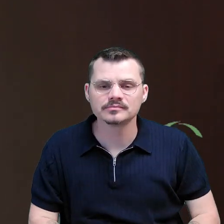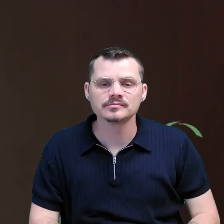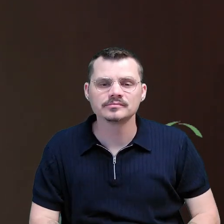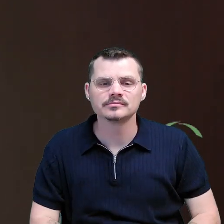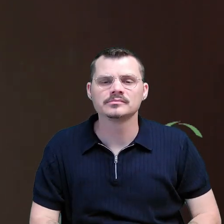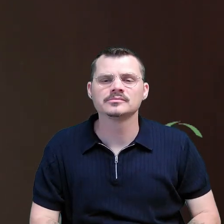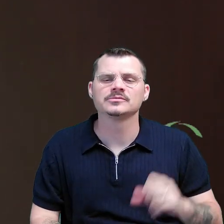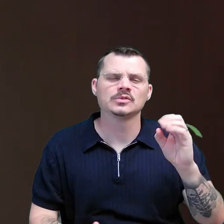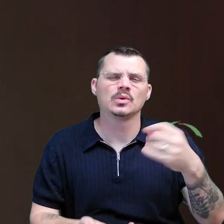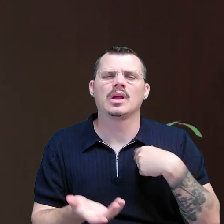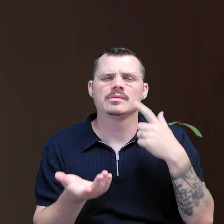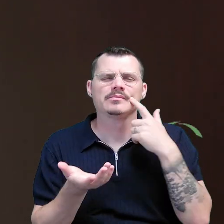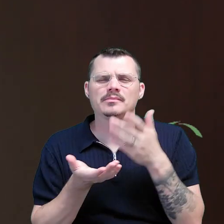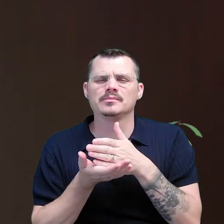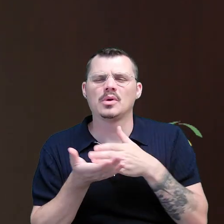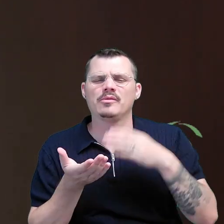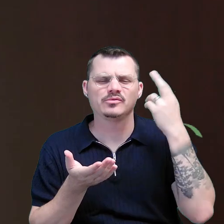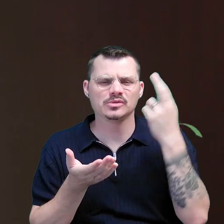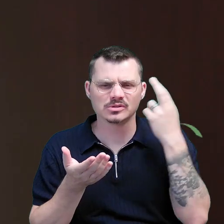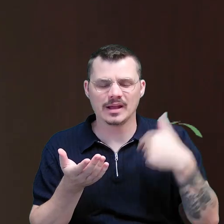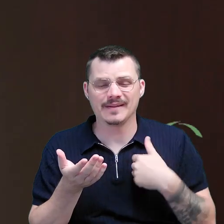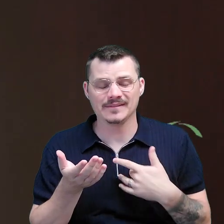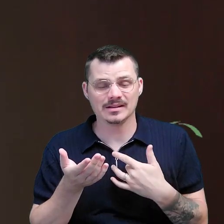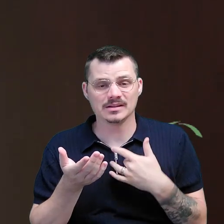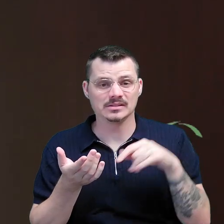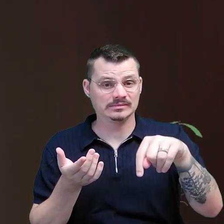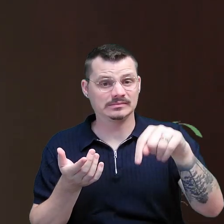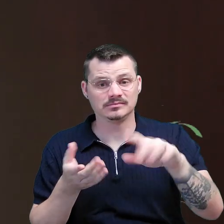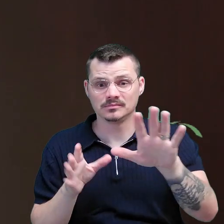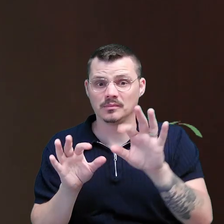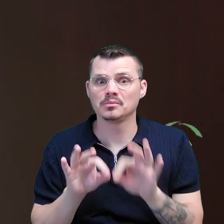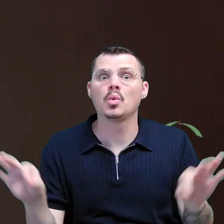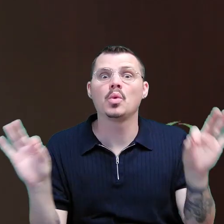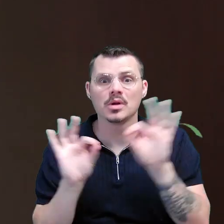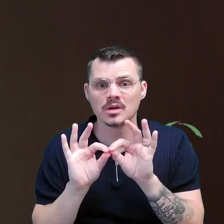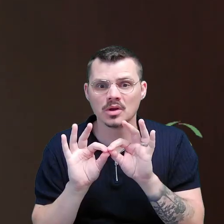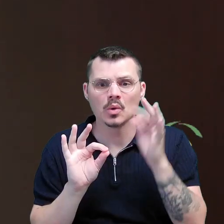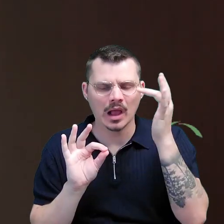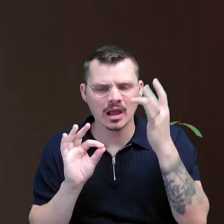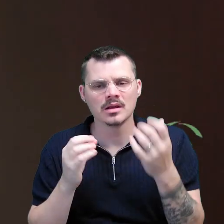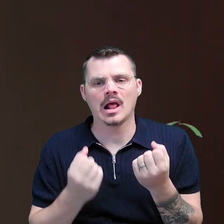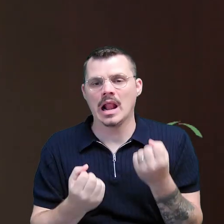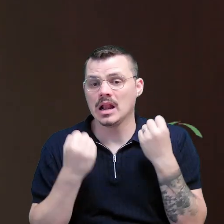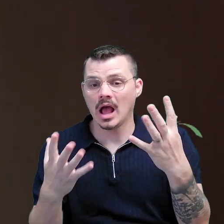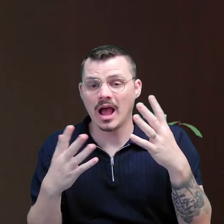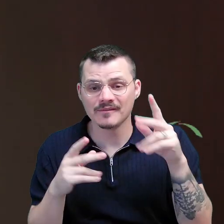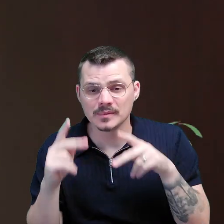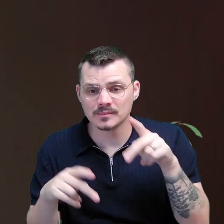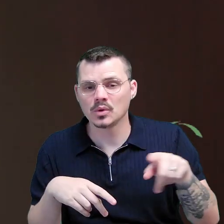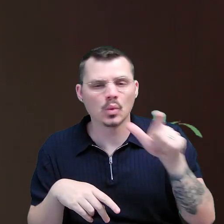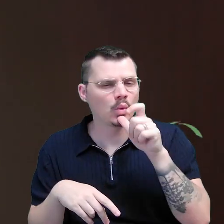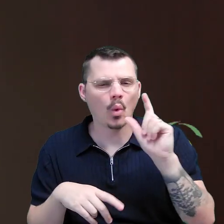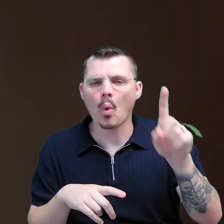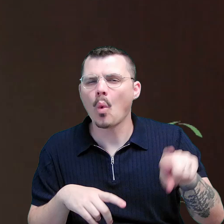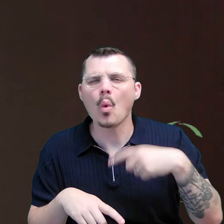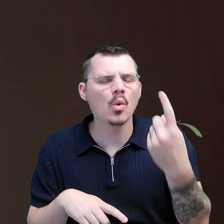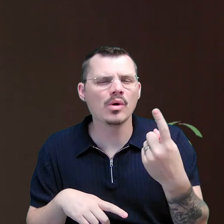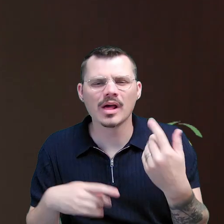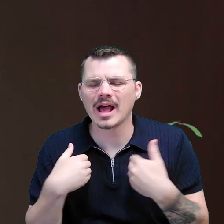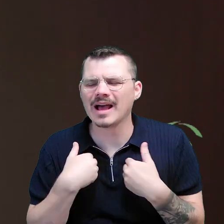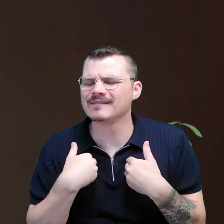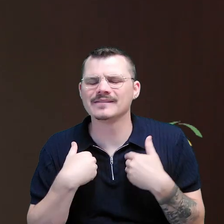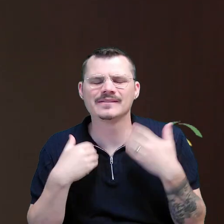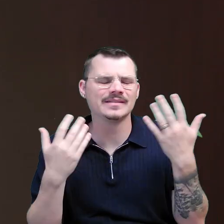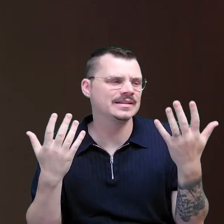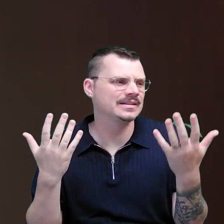So part of the reason I think this is especially important now is that a lot of people who only have a